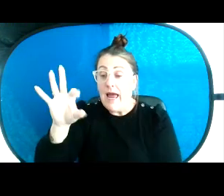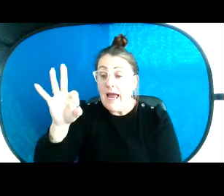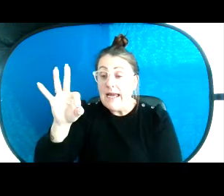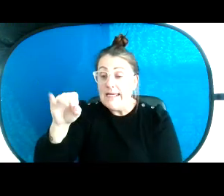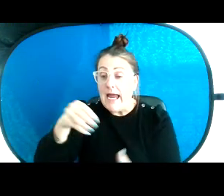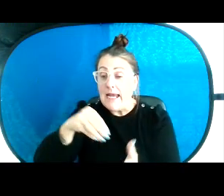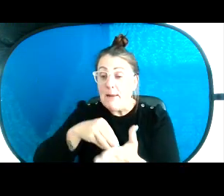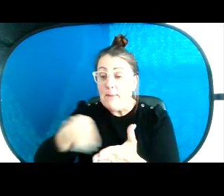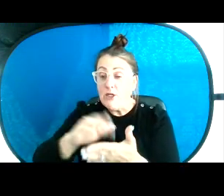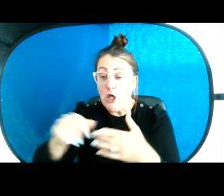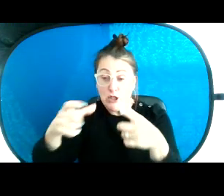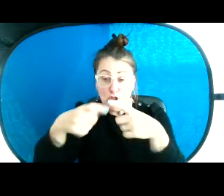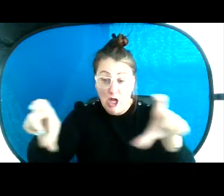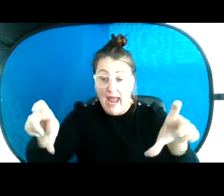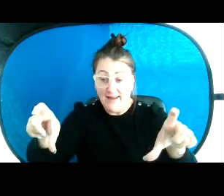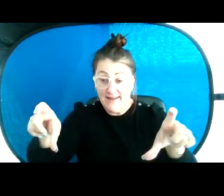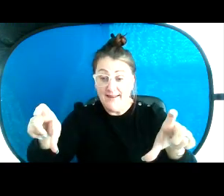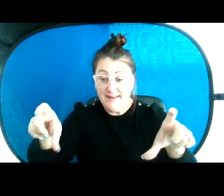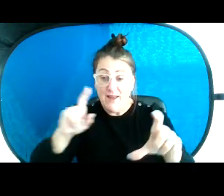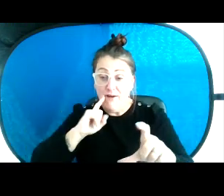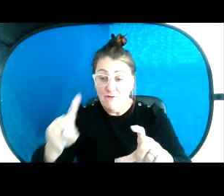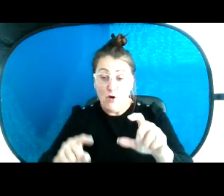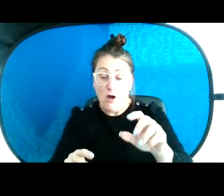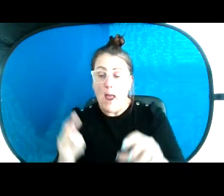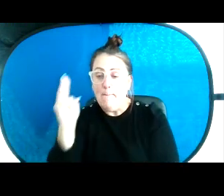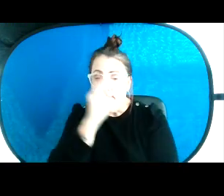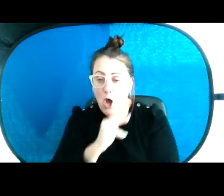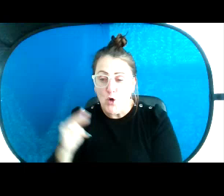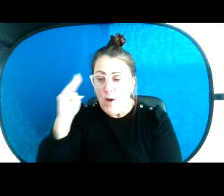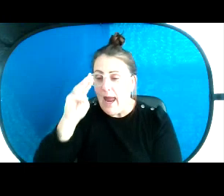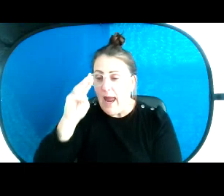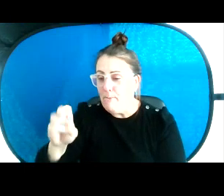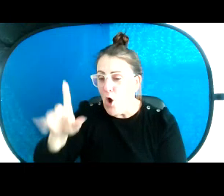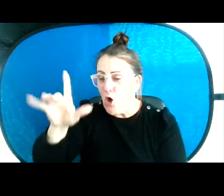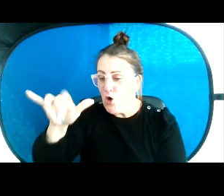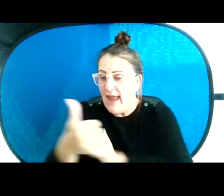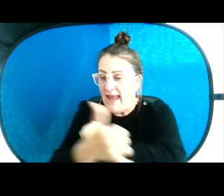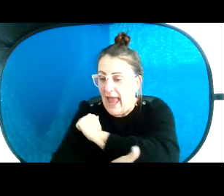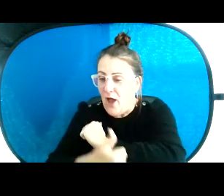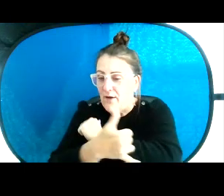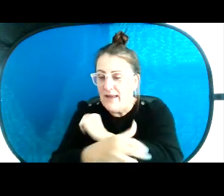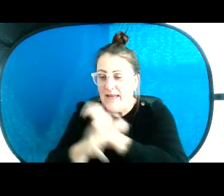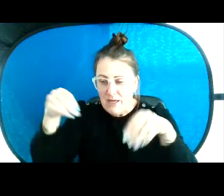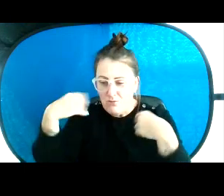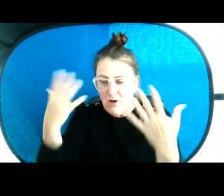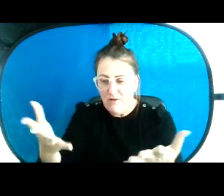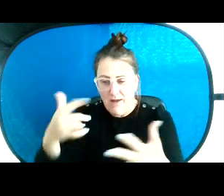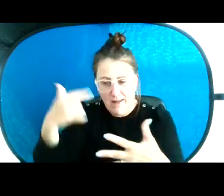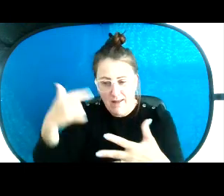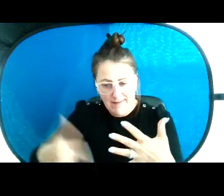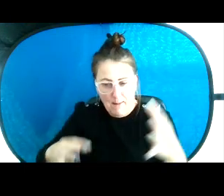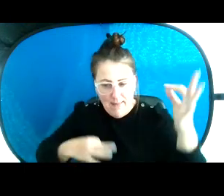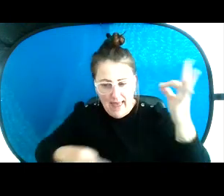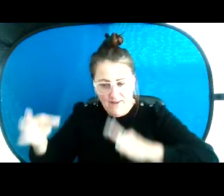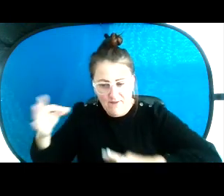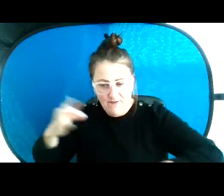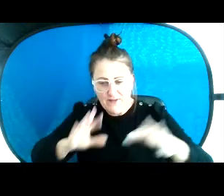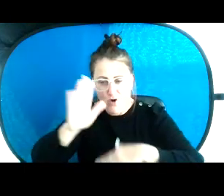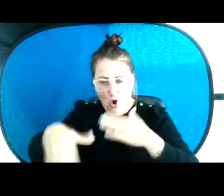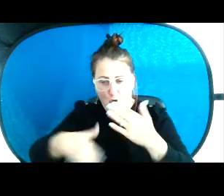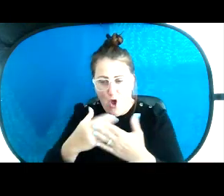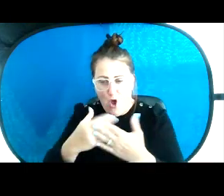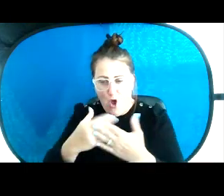Transportation Agency for Monterey County in support of a project that provides multimodal benefits for all road users while